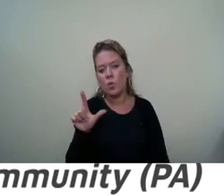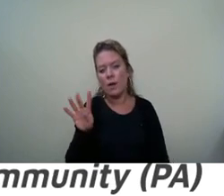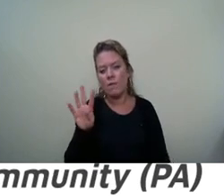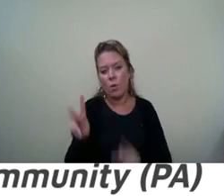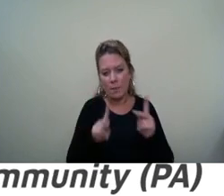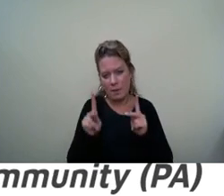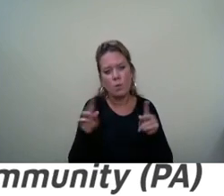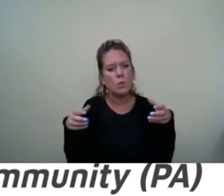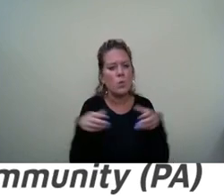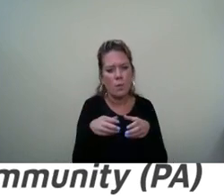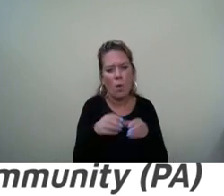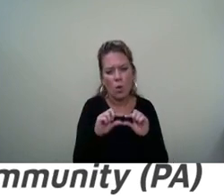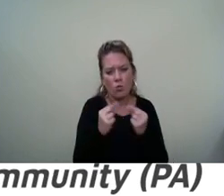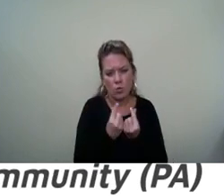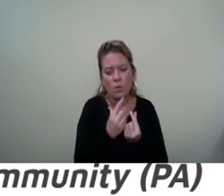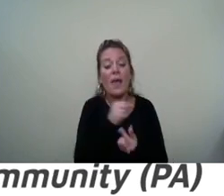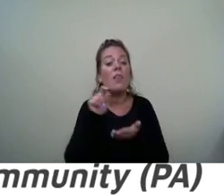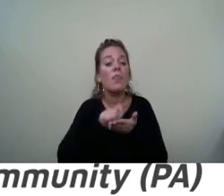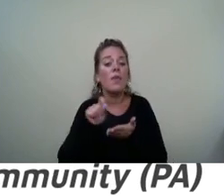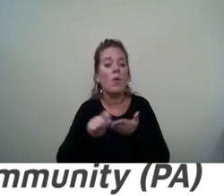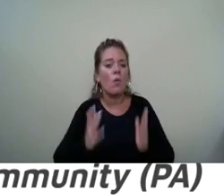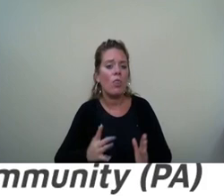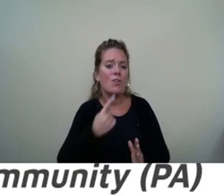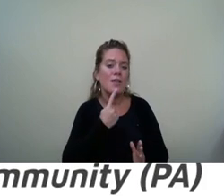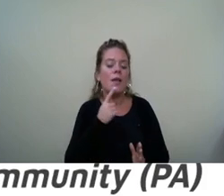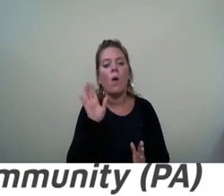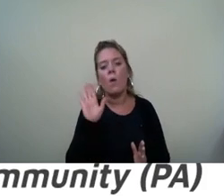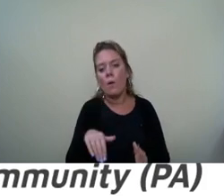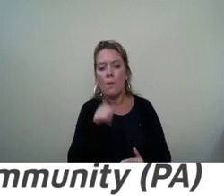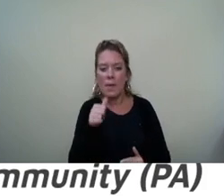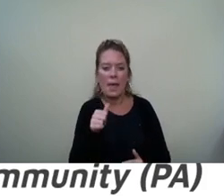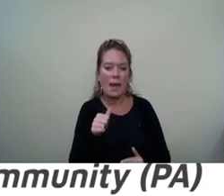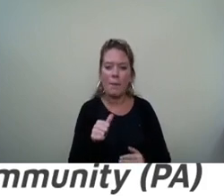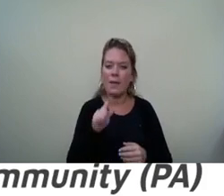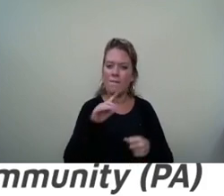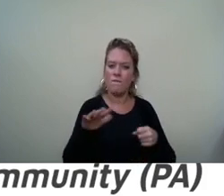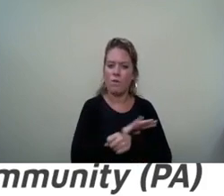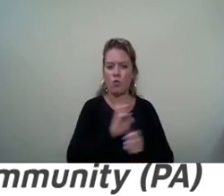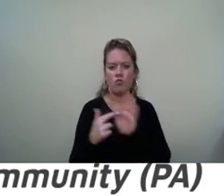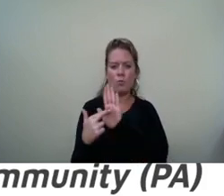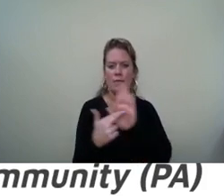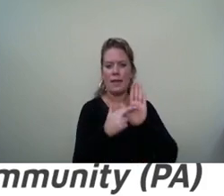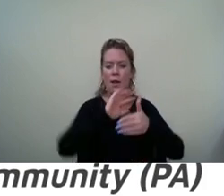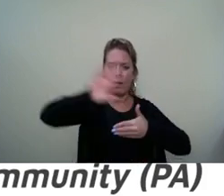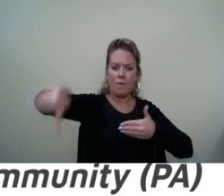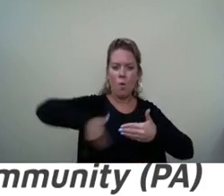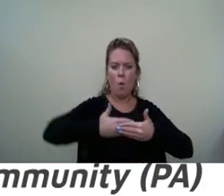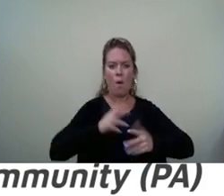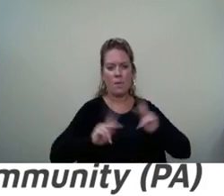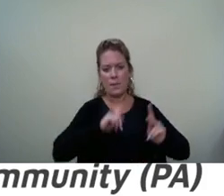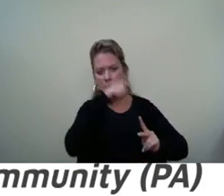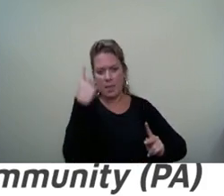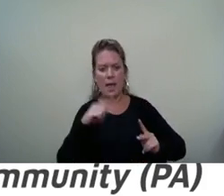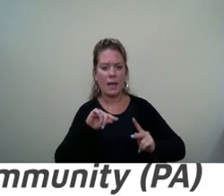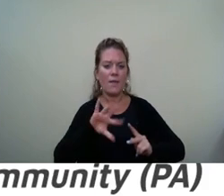It was pretty small. And the authors say like, oh, this might not be representative of everyone in the Black or African